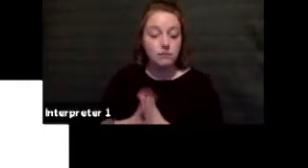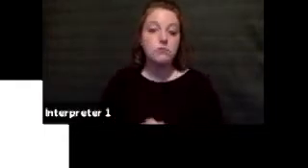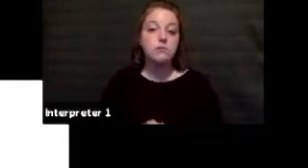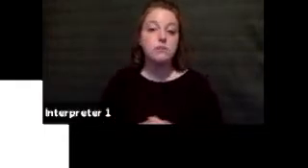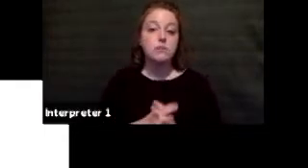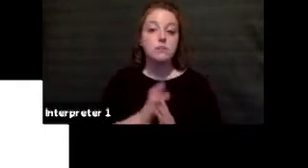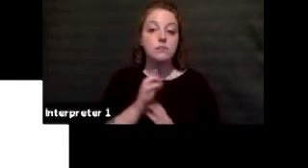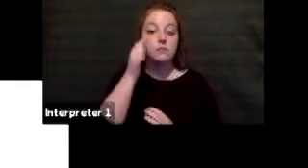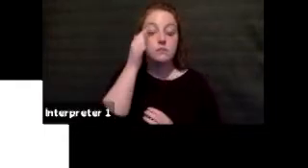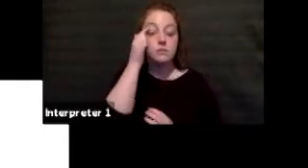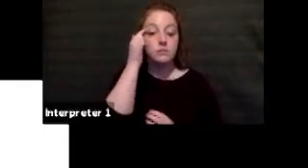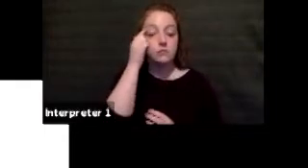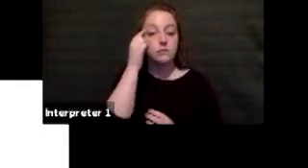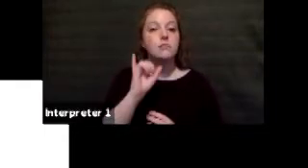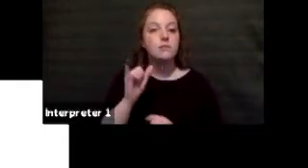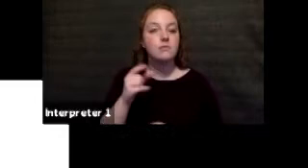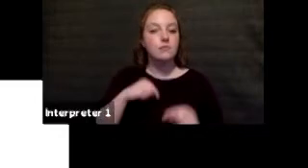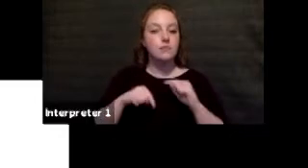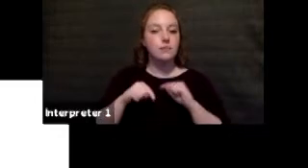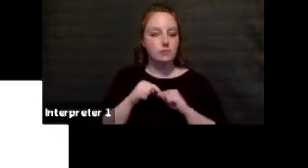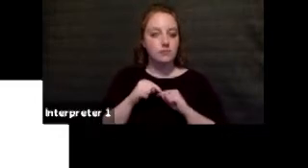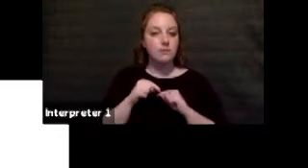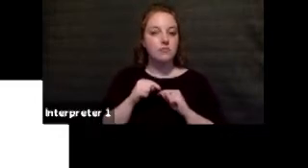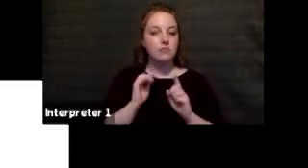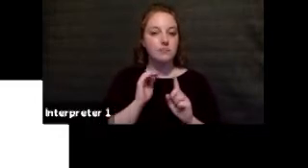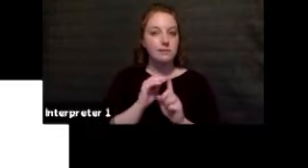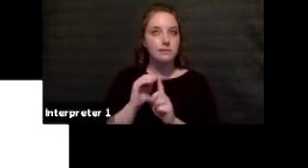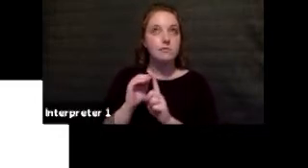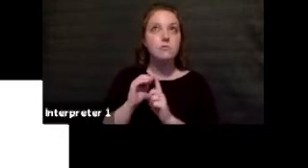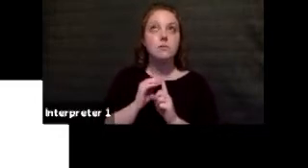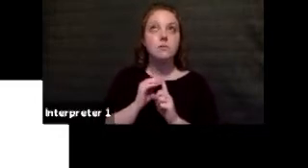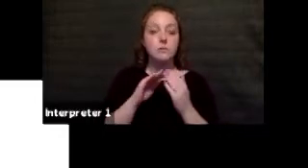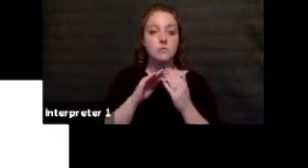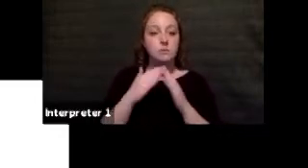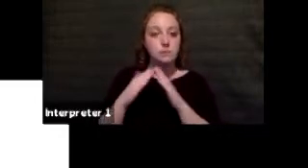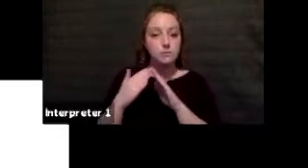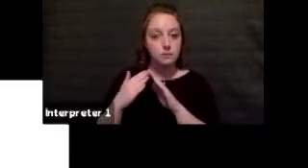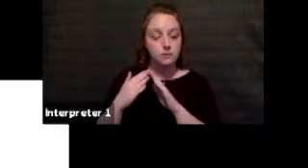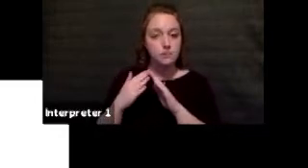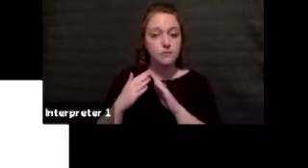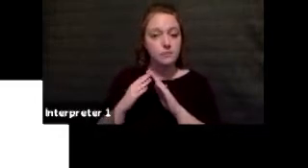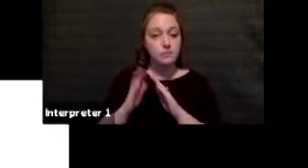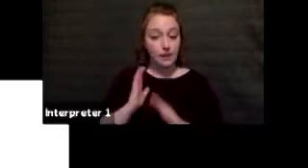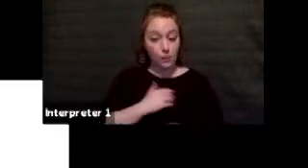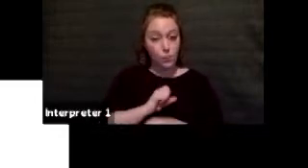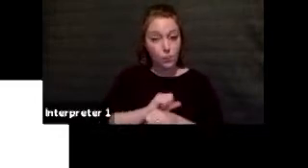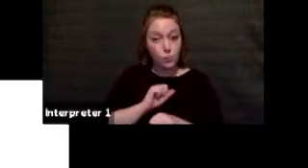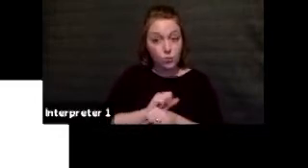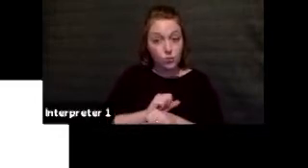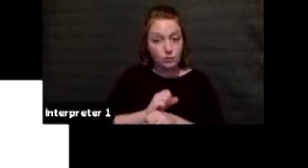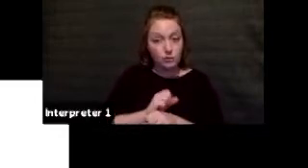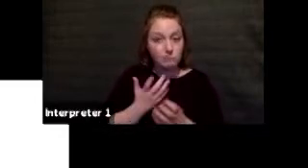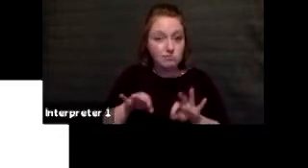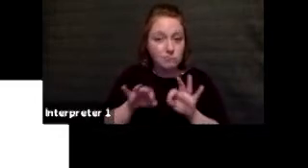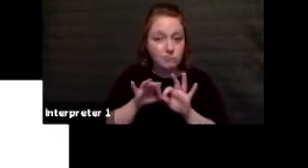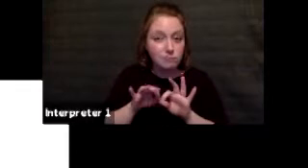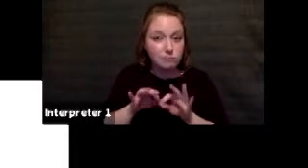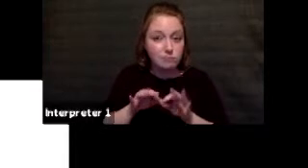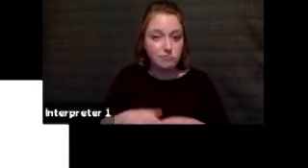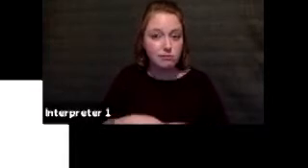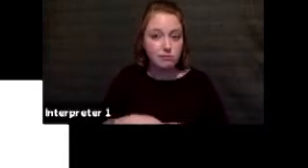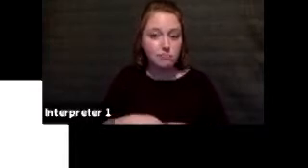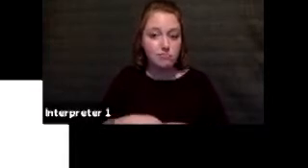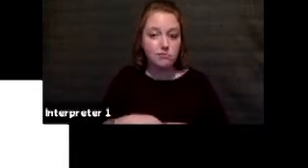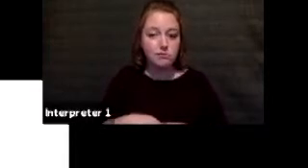back and reminding the, the community of the work that we, that we do, um, and